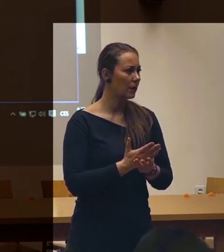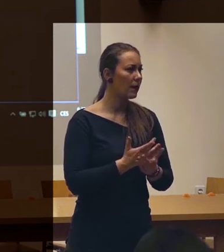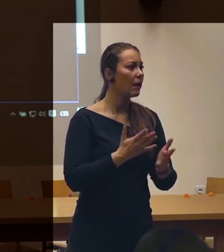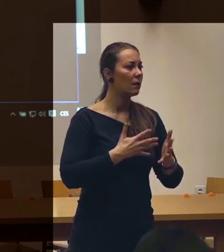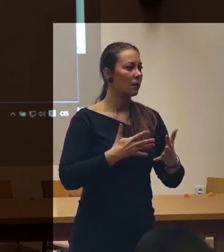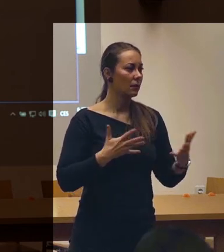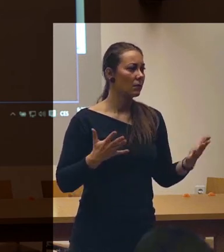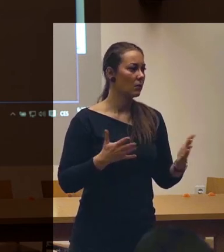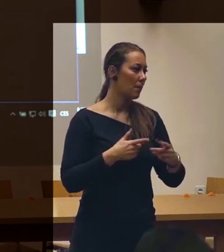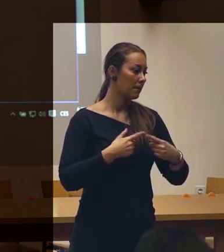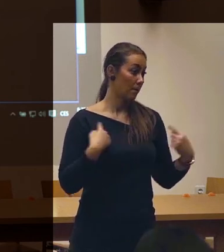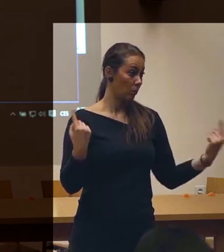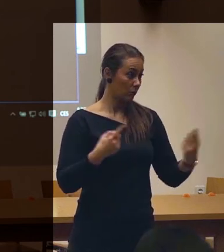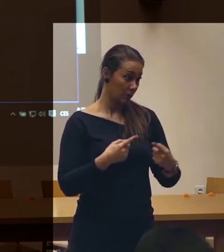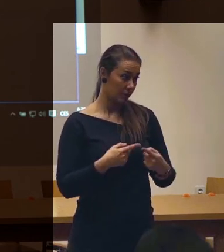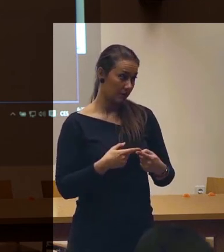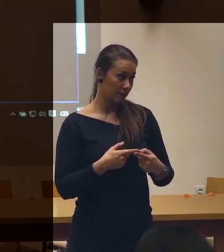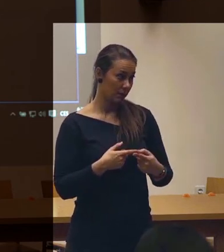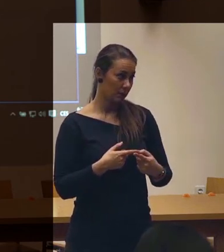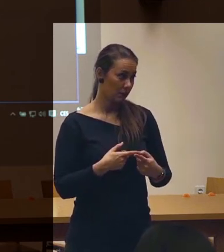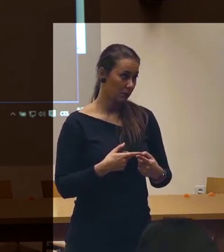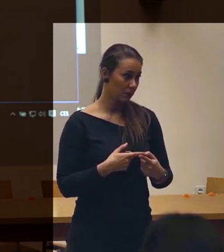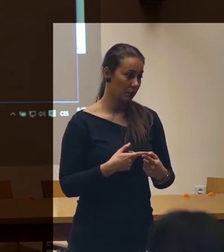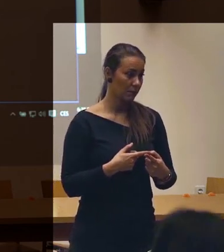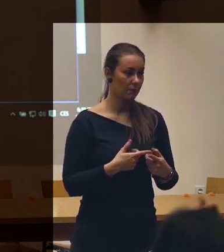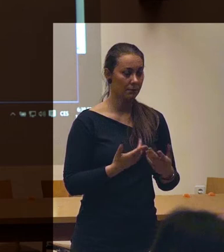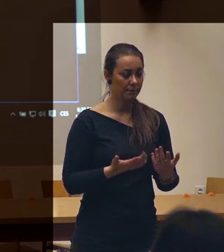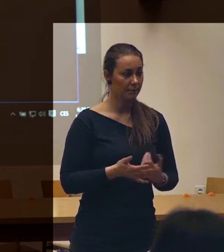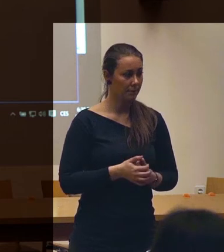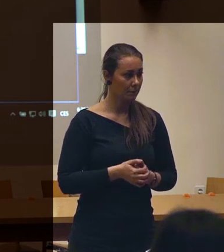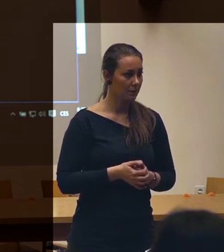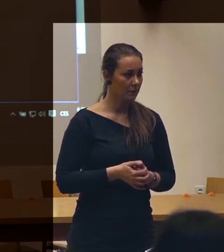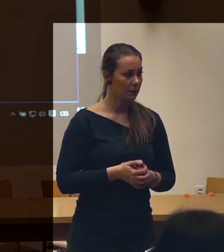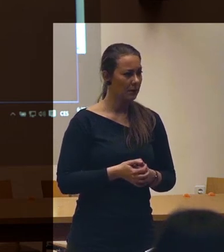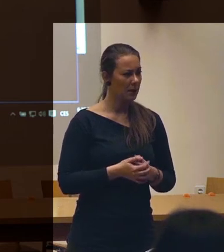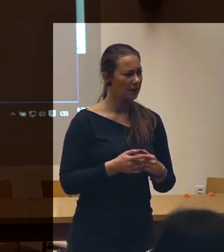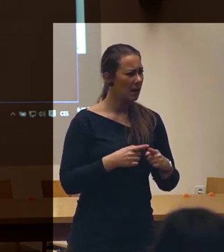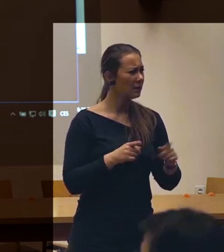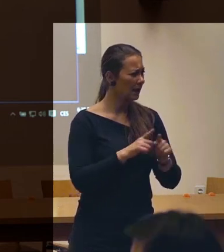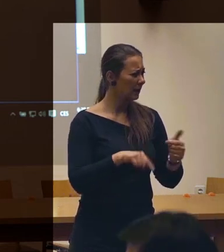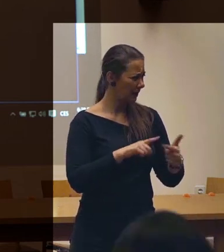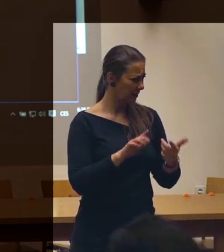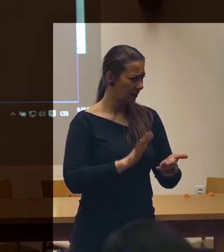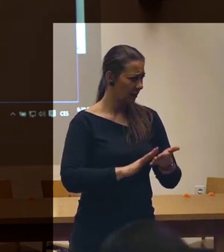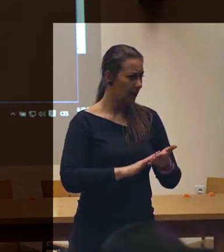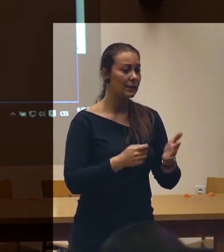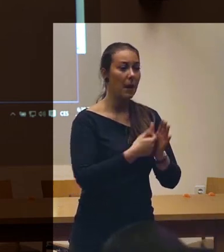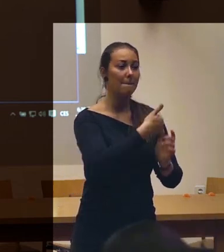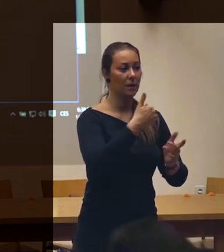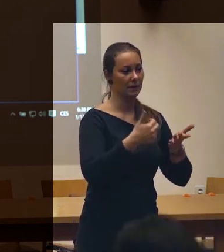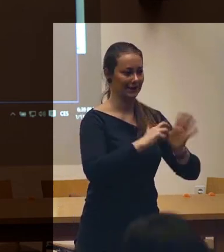I'm talking about tactile navigation, tactile models, sign